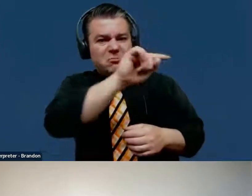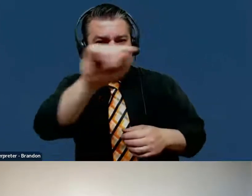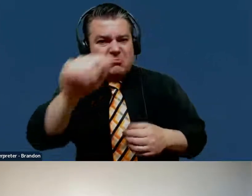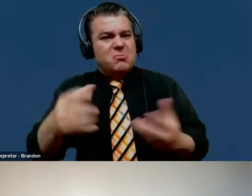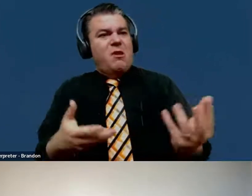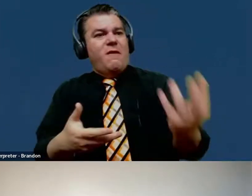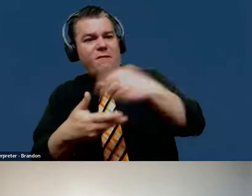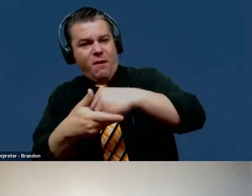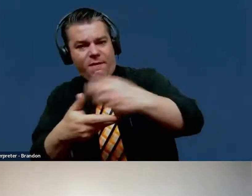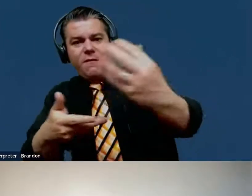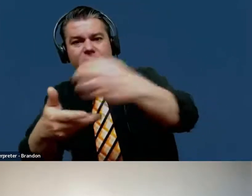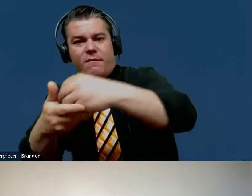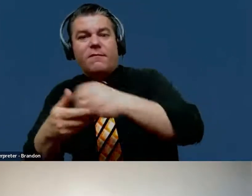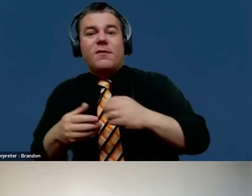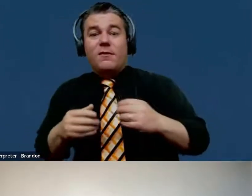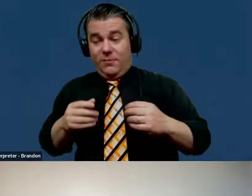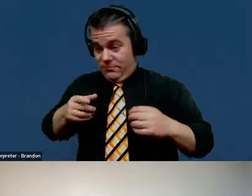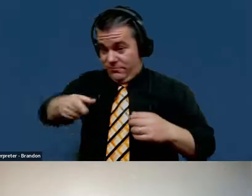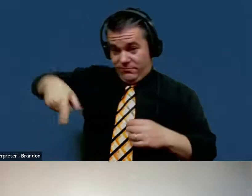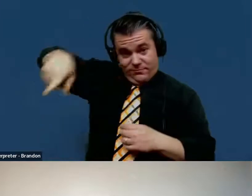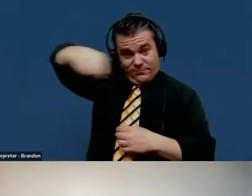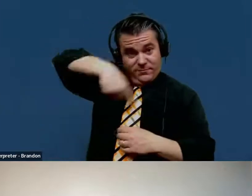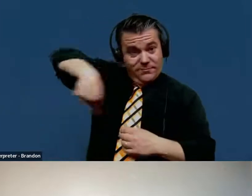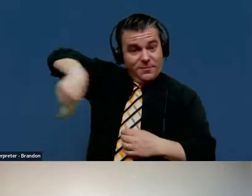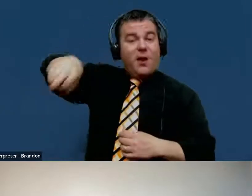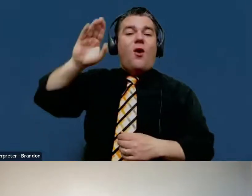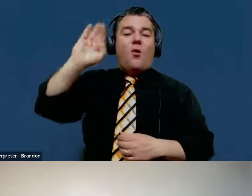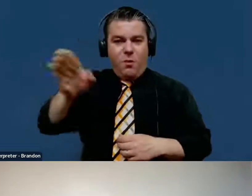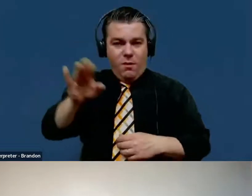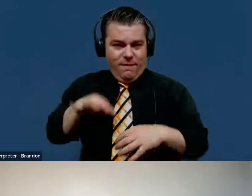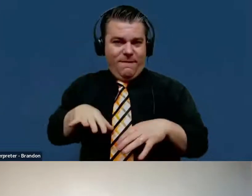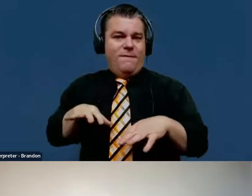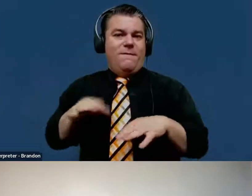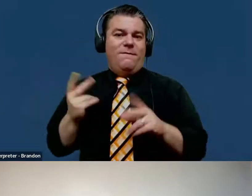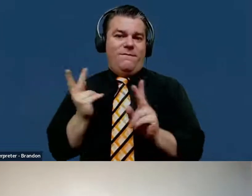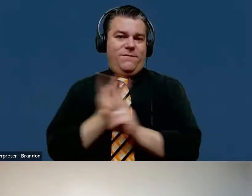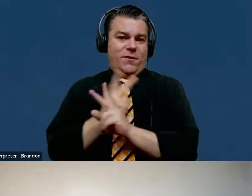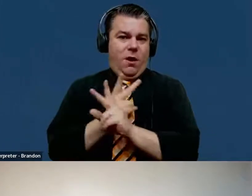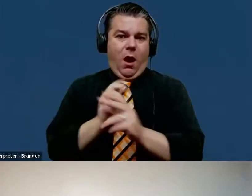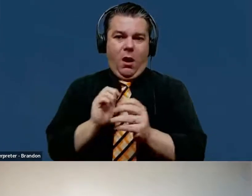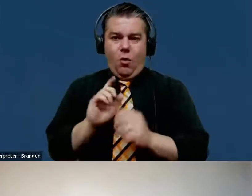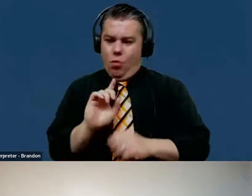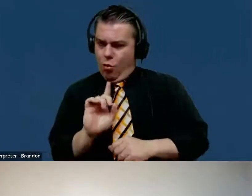find basically the means on where we need to improve,